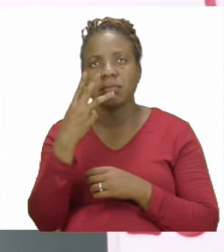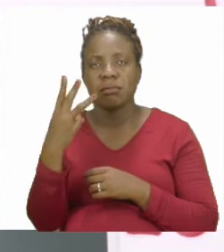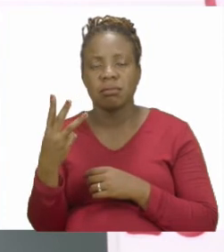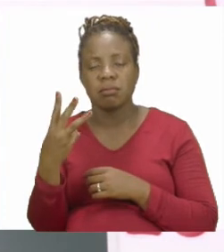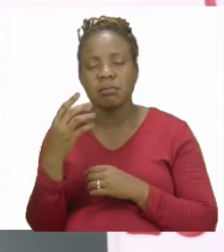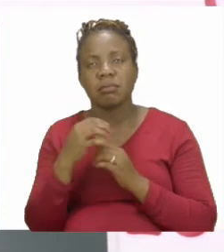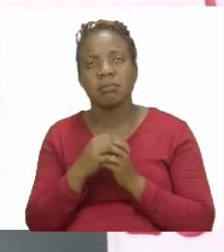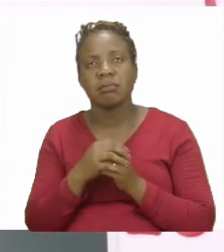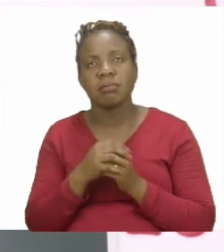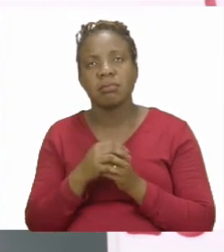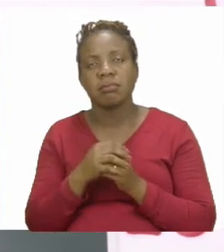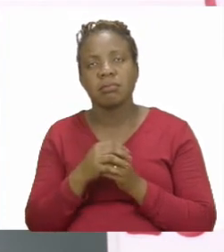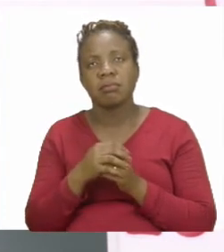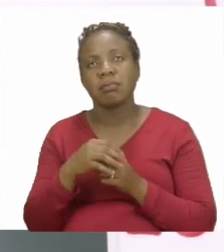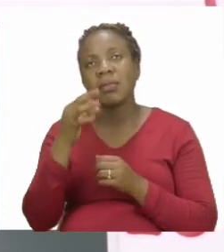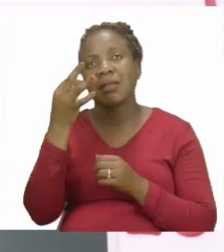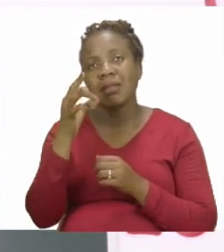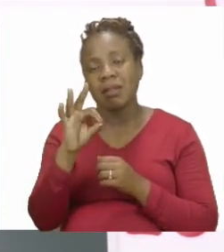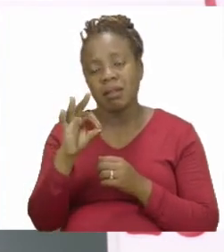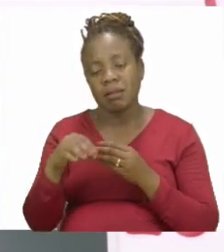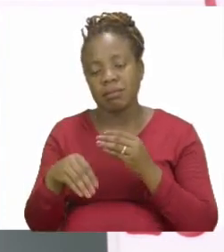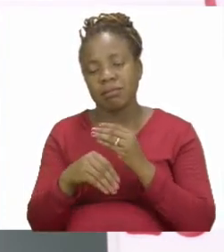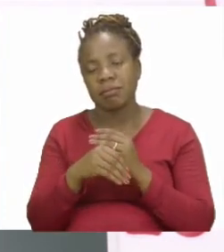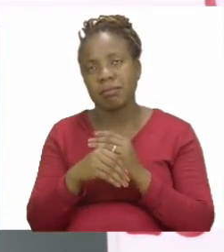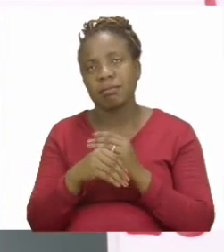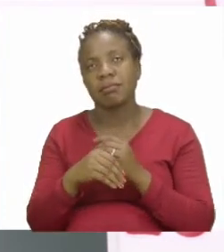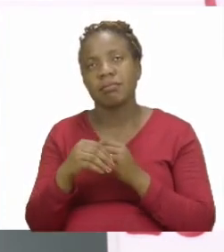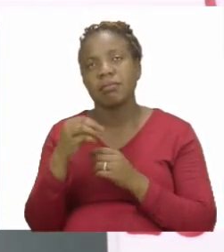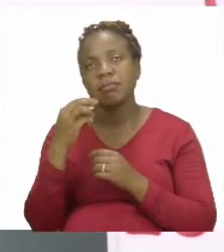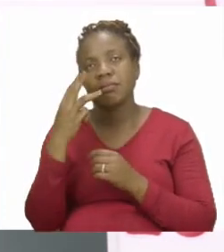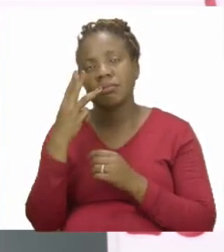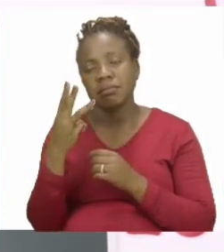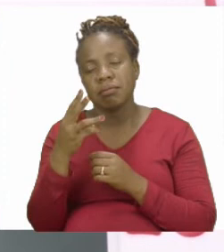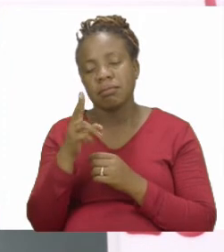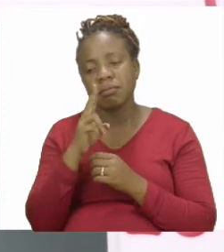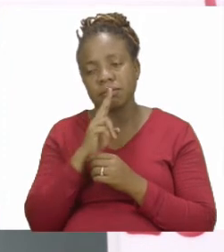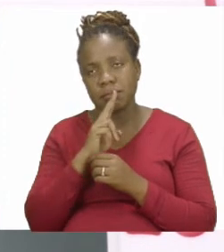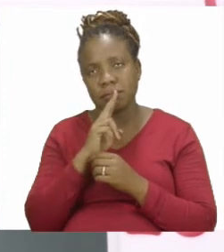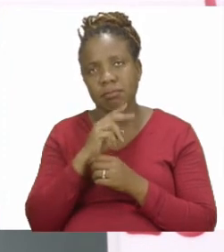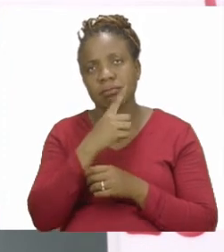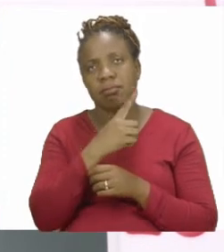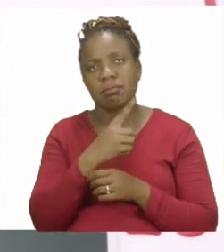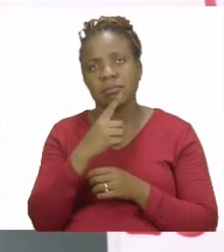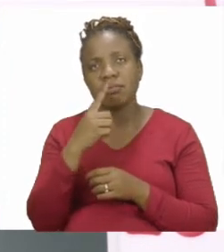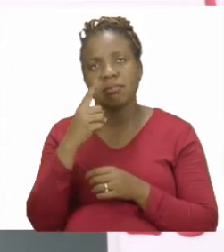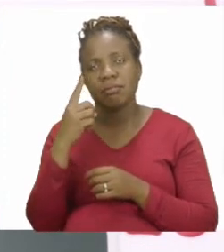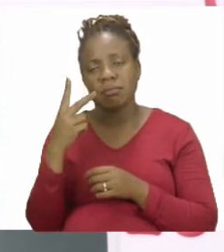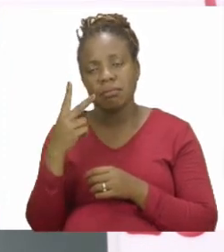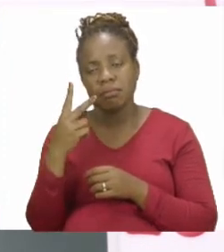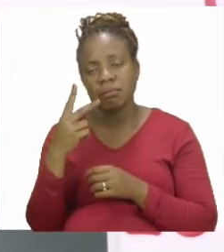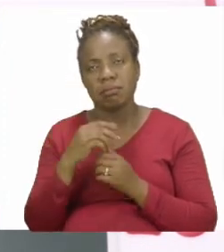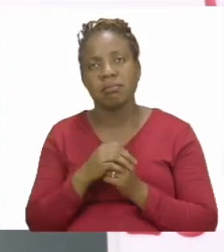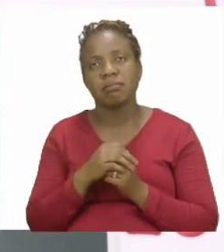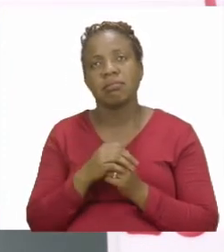equals 12. So what do? We write 2 for our